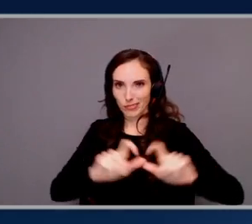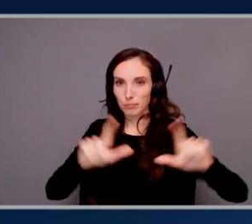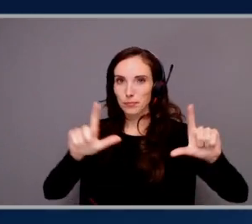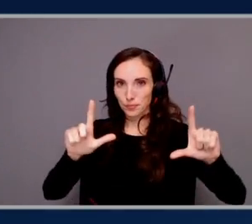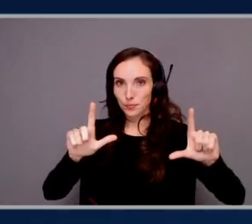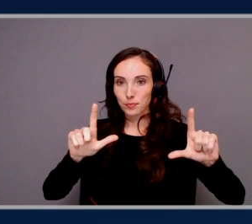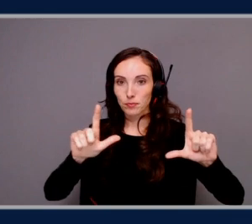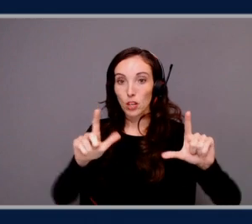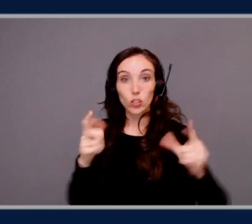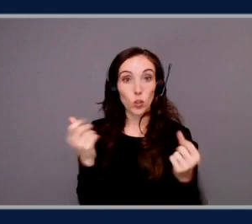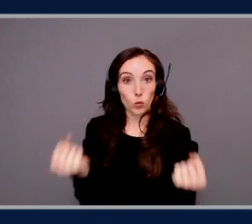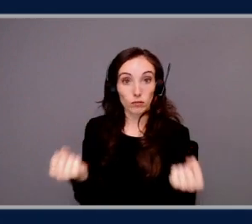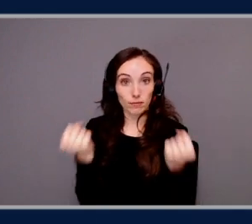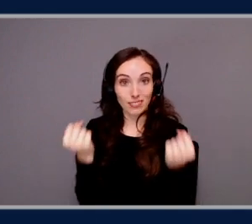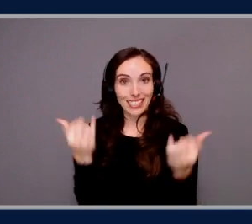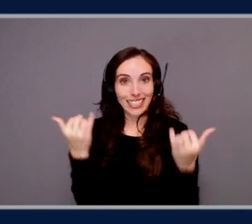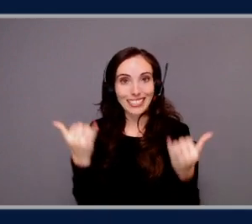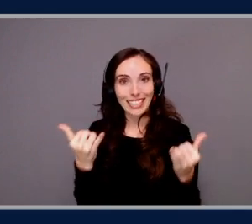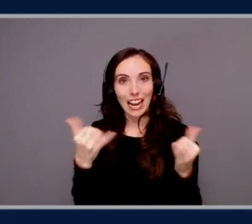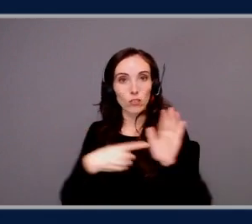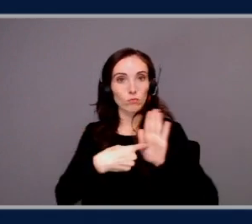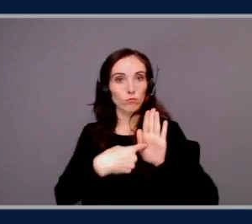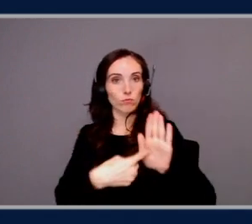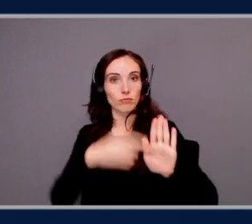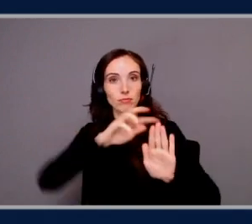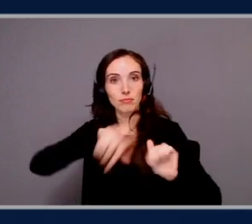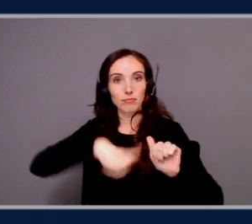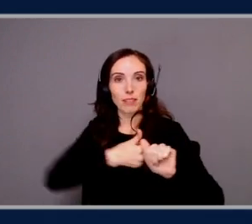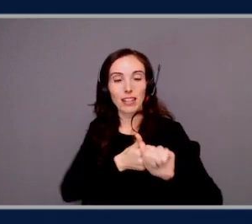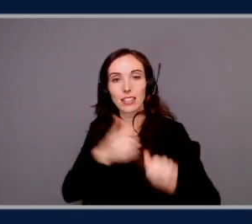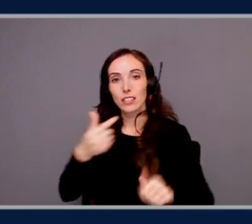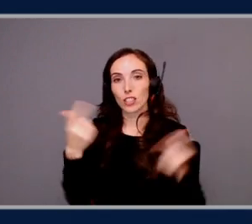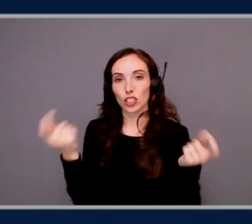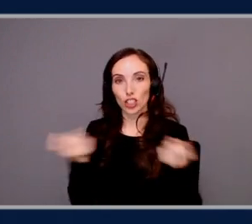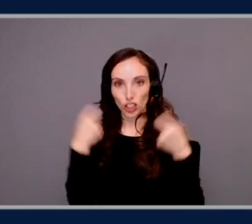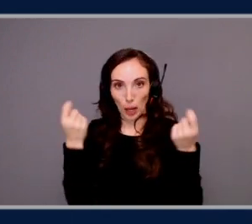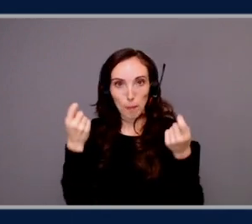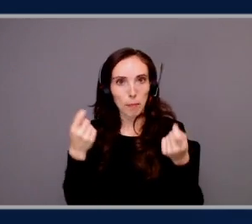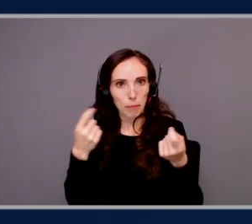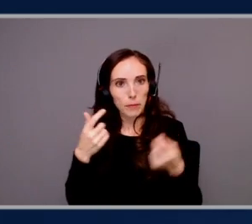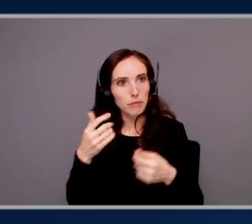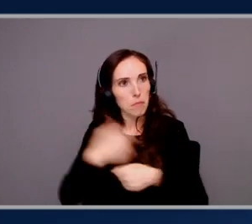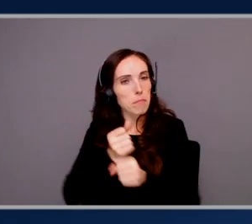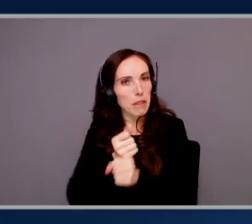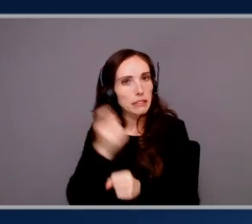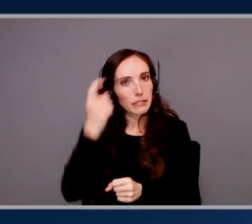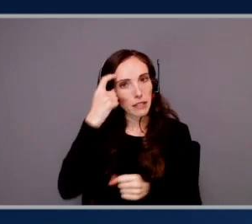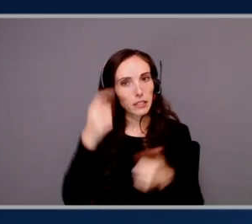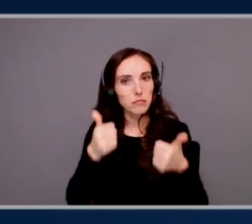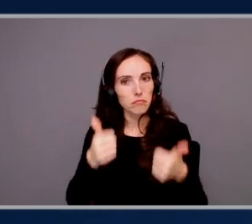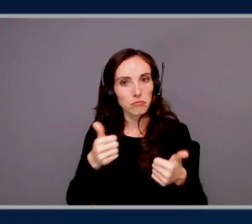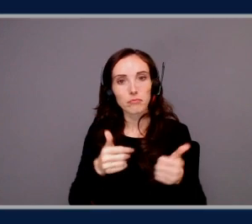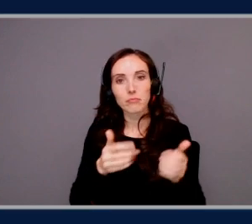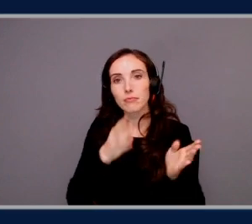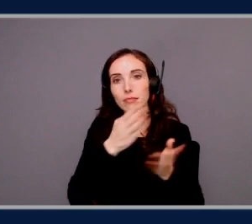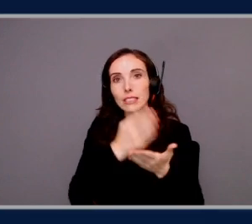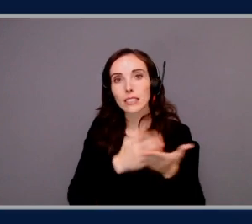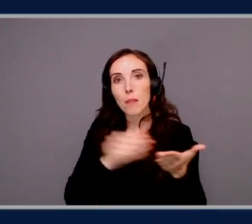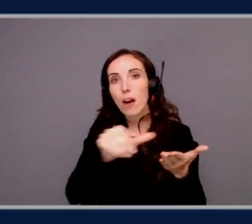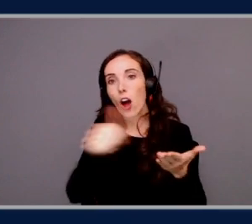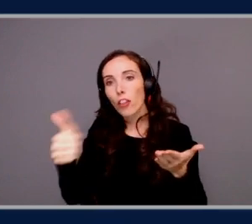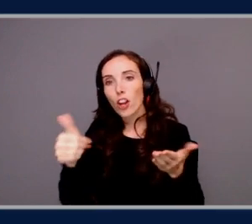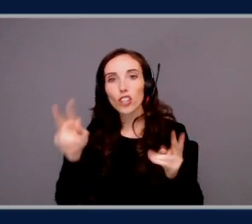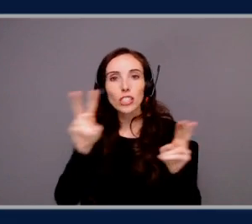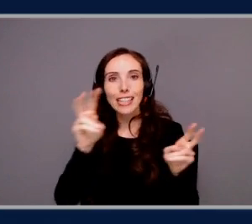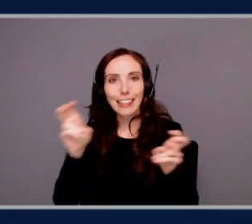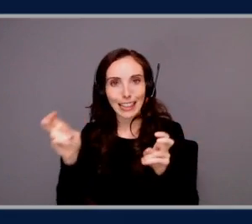those dumbbells have now been placed on a background image of a gym, which makes sense. Some of them are just theme images. So this is just an